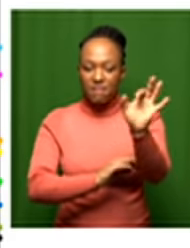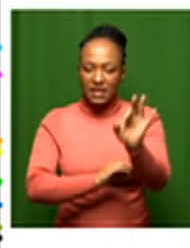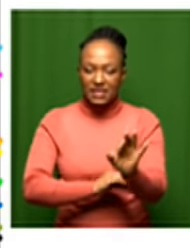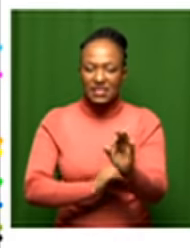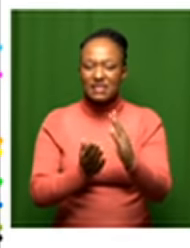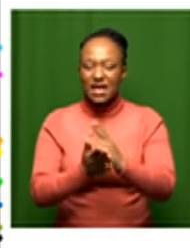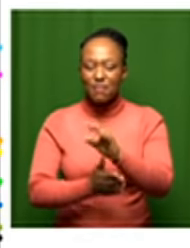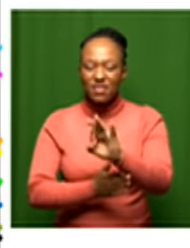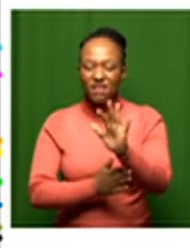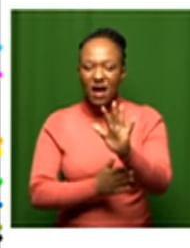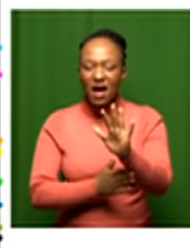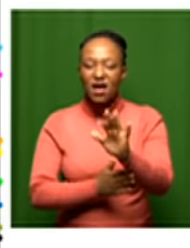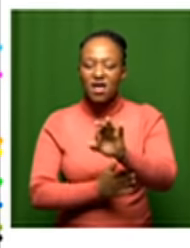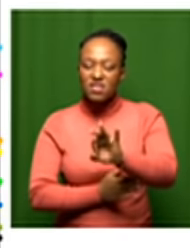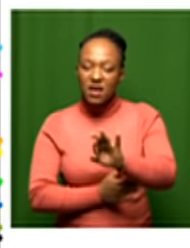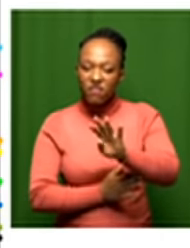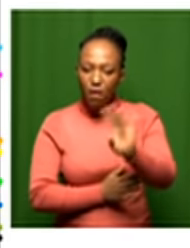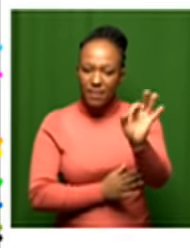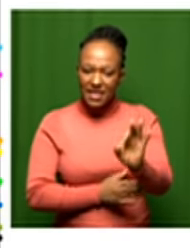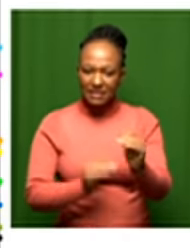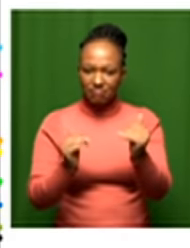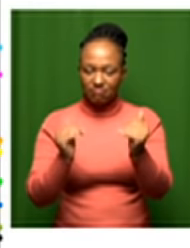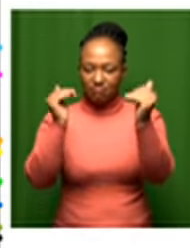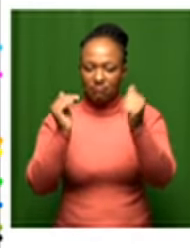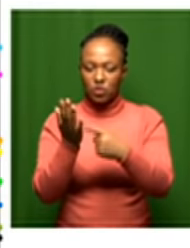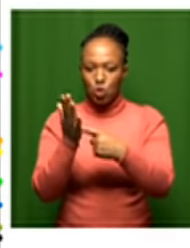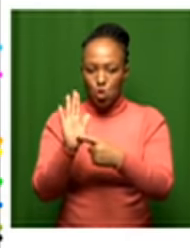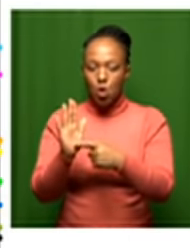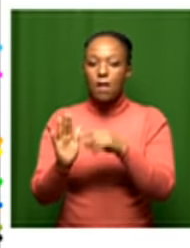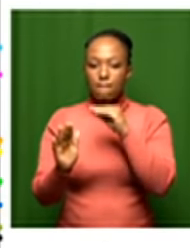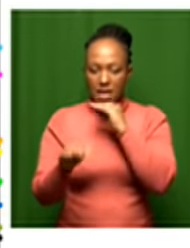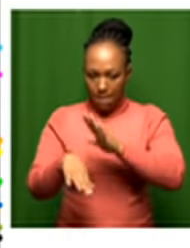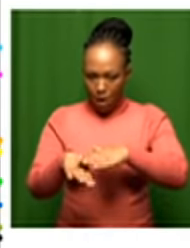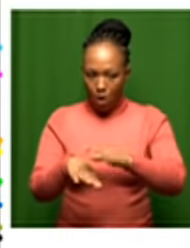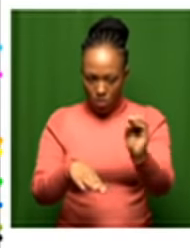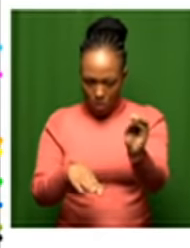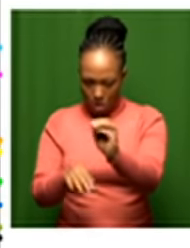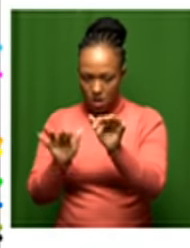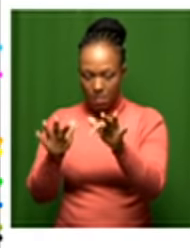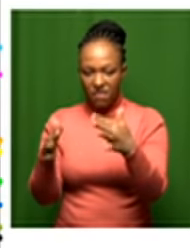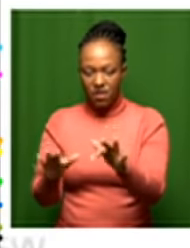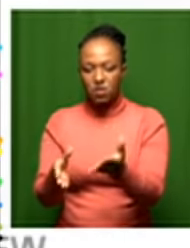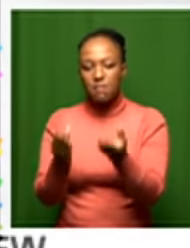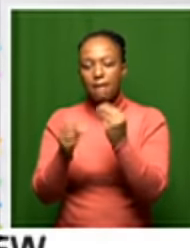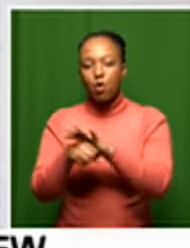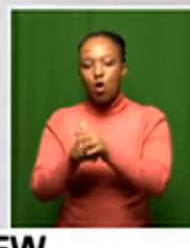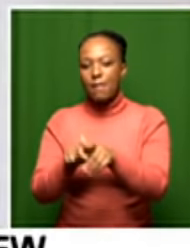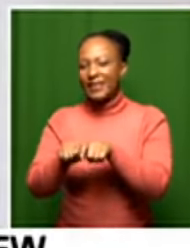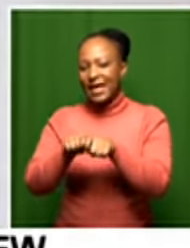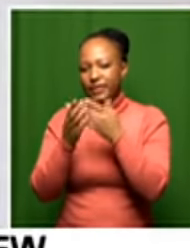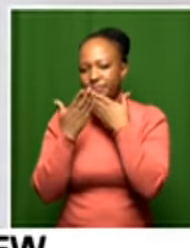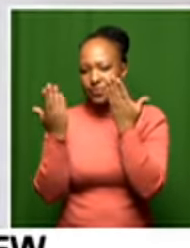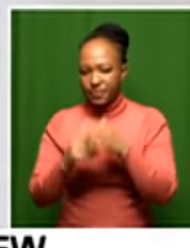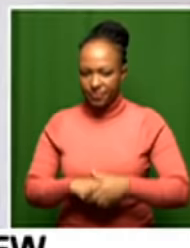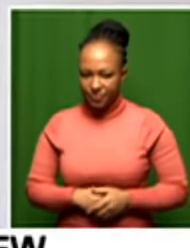above 34% respectively, indicating certainly that there are many more undetected cases in reality. Yeah,